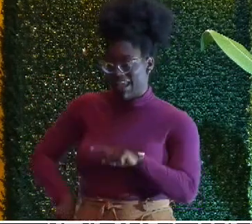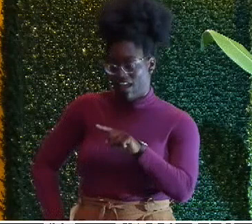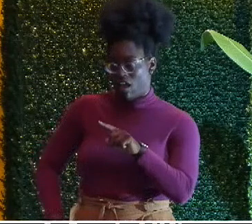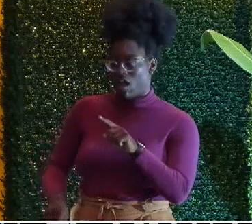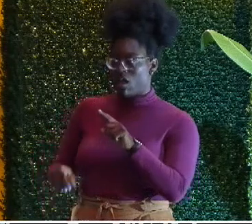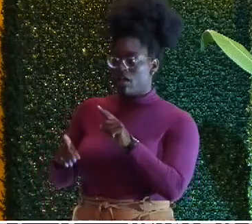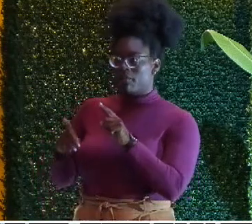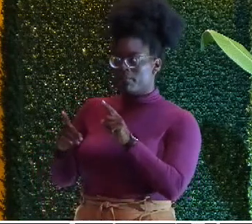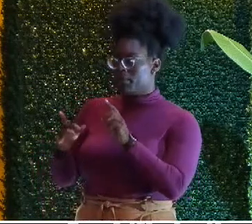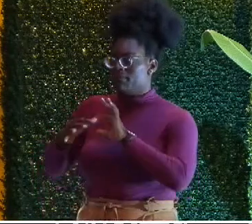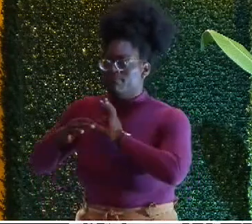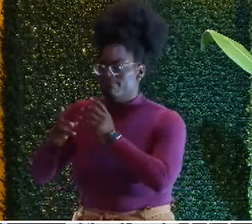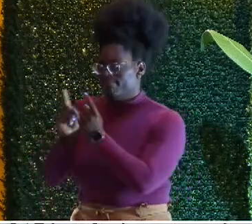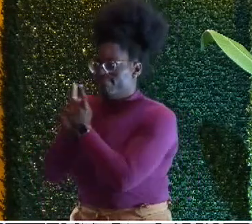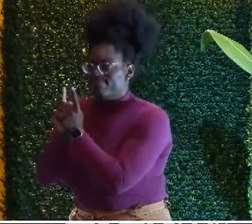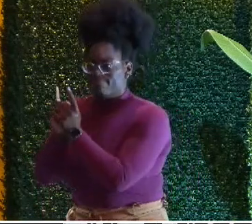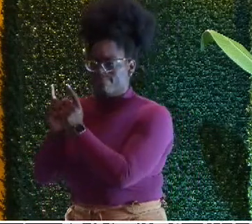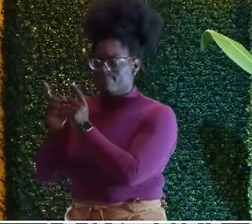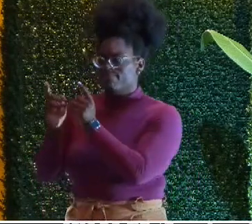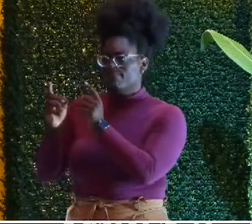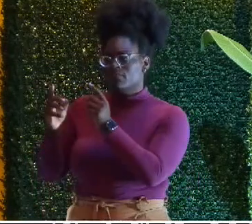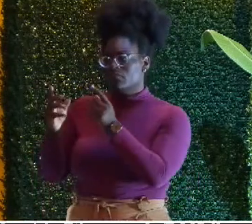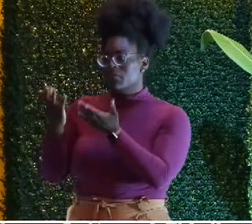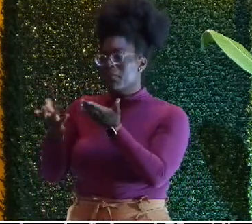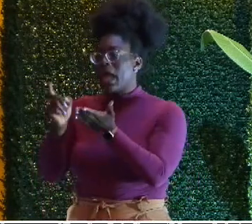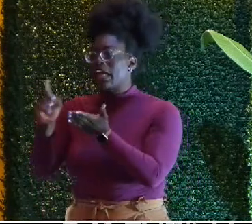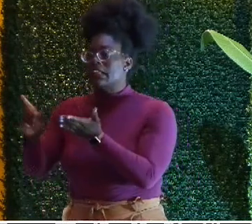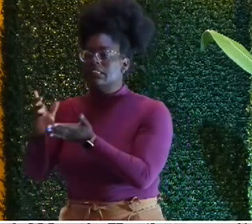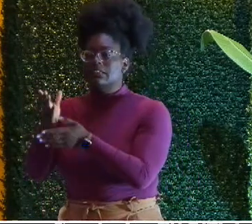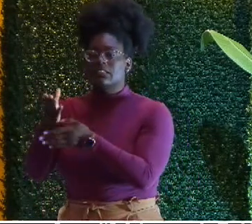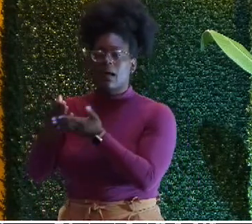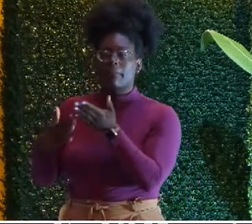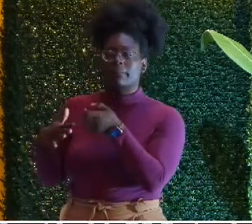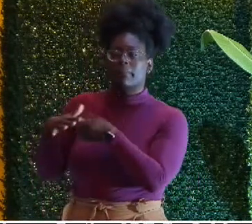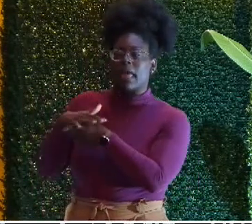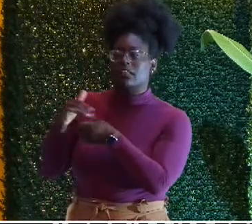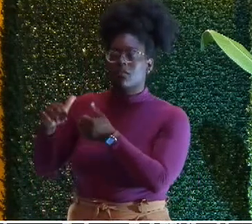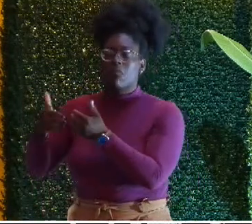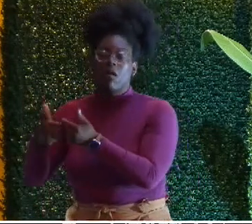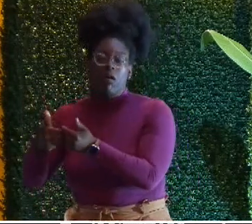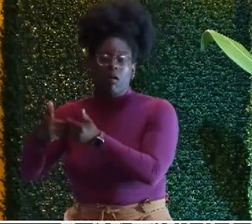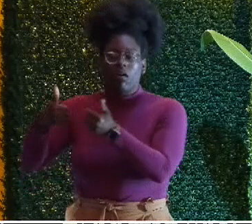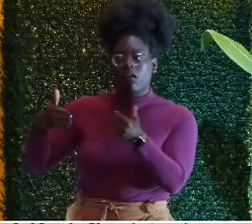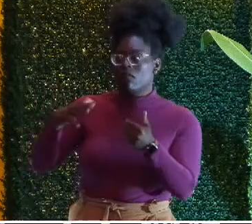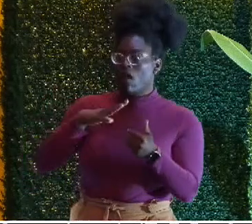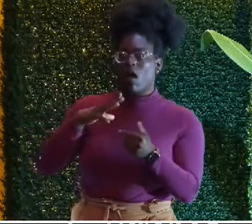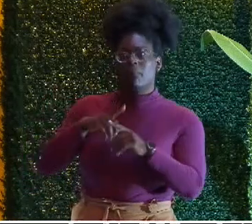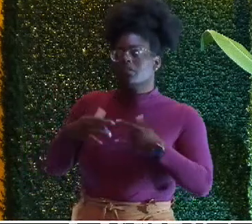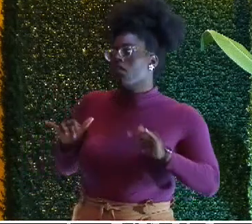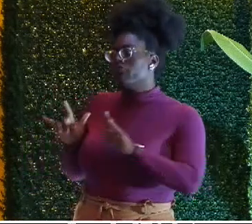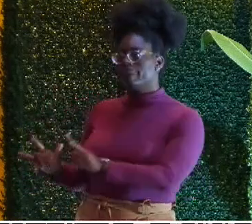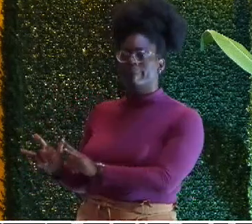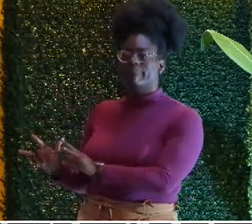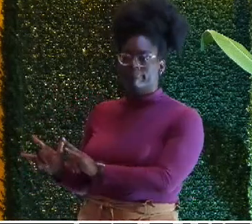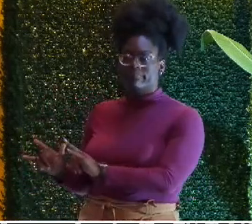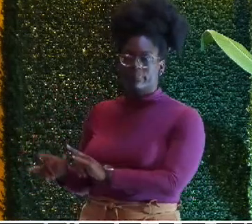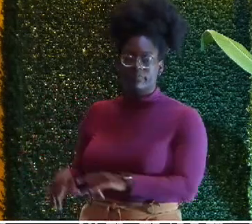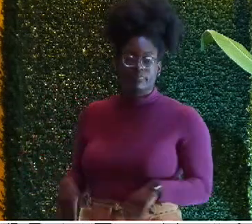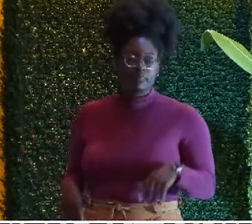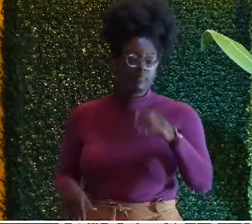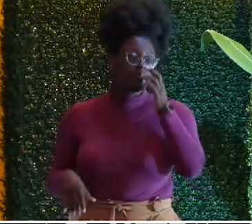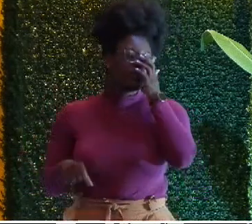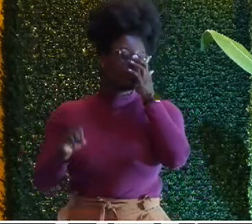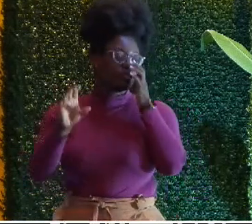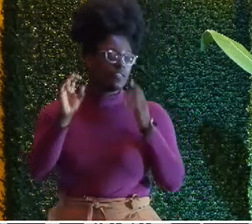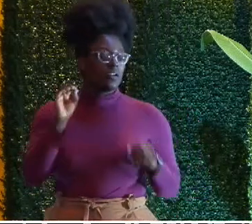we want to get to freedom, but I don't think we're getting there without everybody. You understand? I mean, some people, you know what I mean? But I'm talking about a